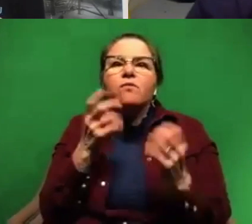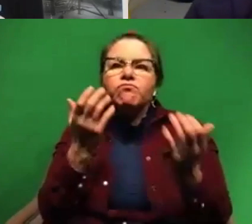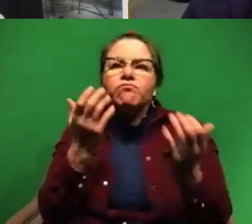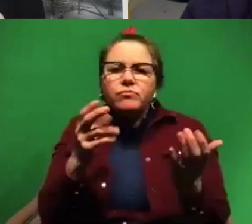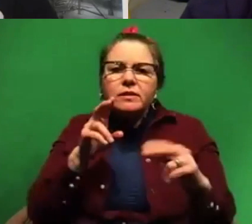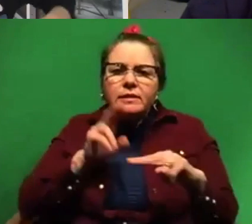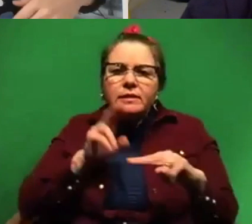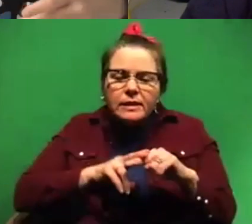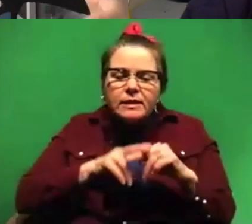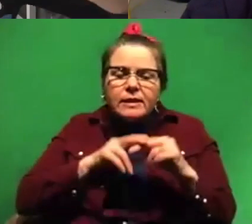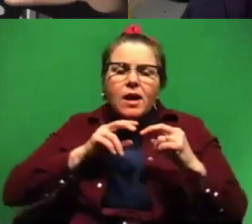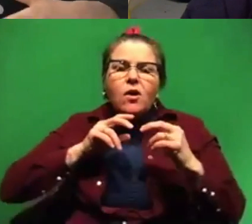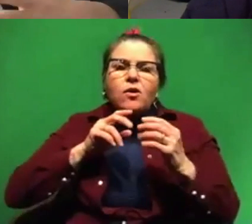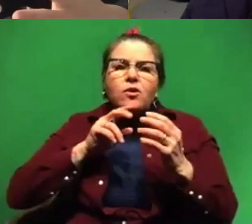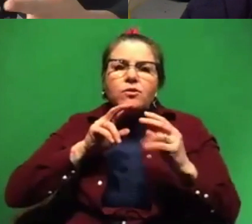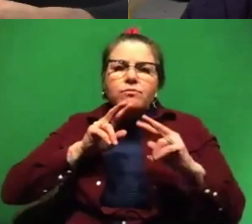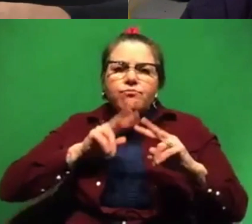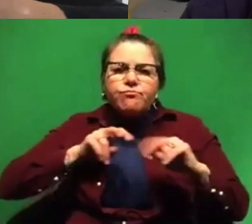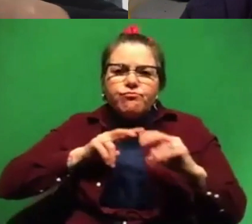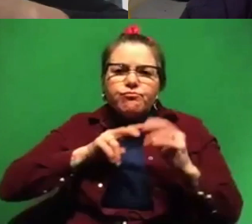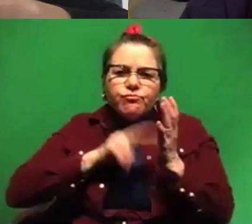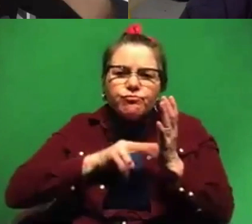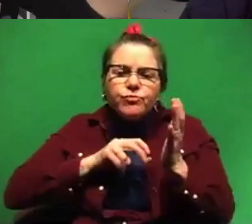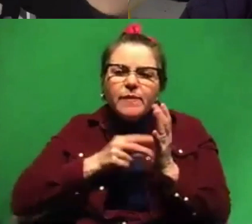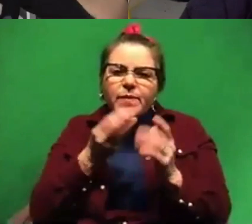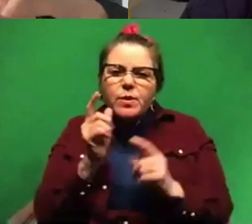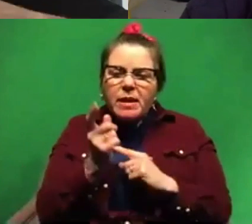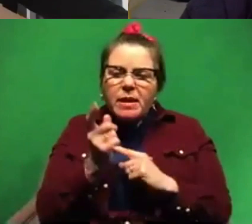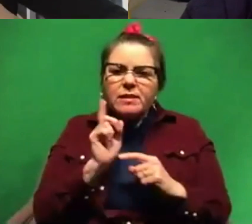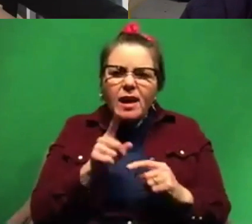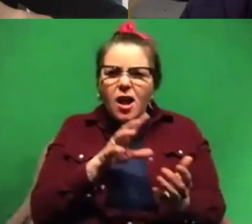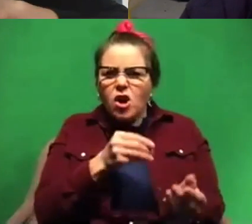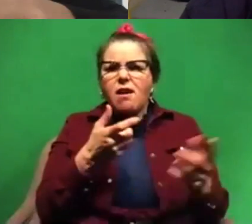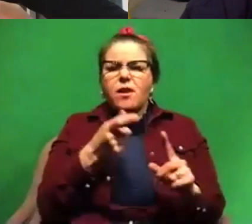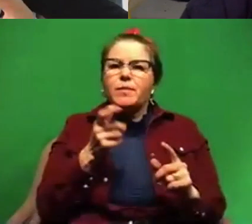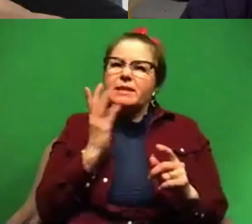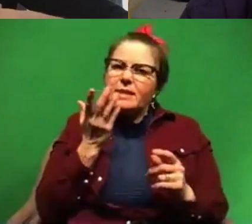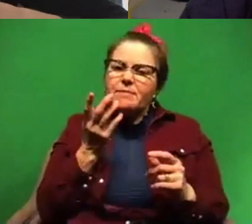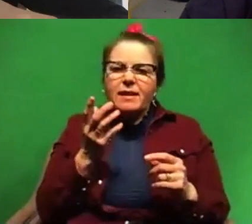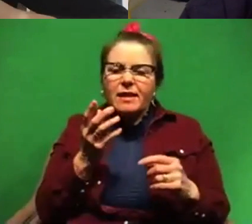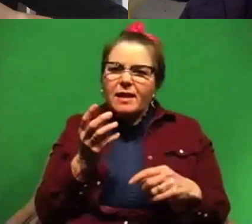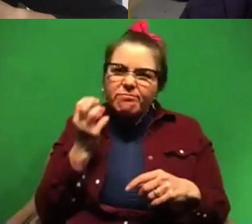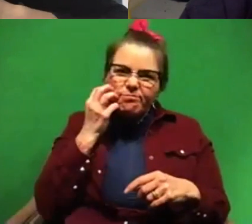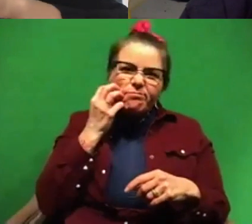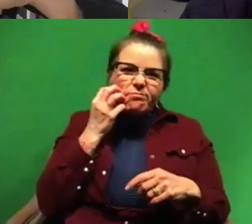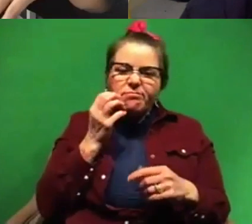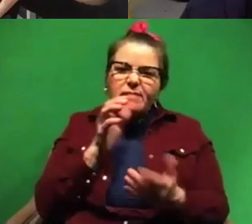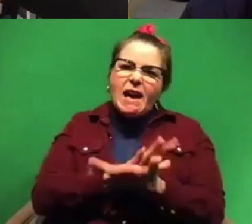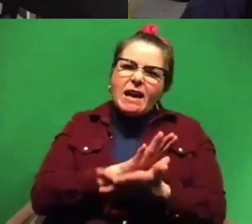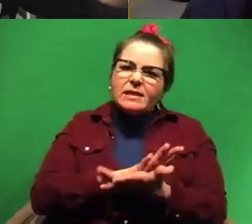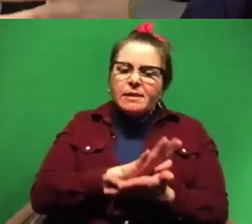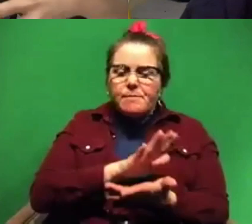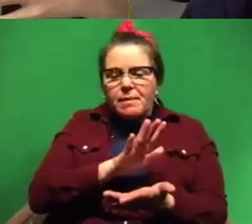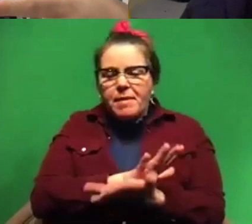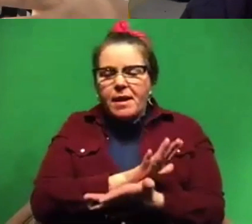take a few minutes, you can get a lot out of those seemingly dense scholarly articles. And